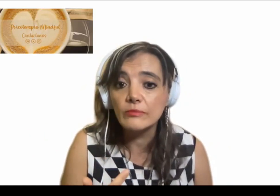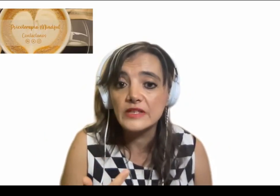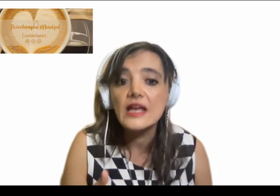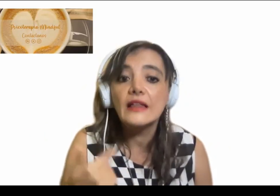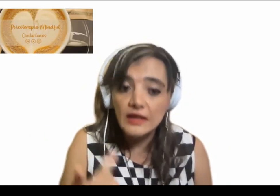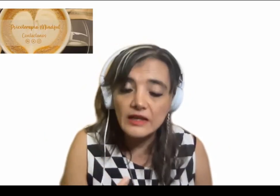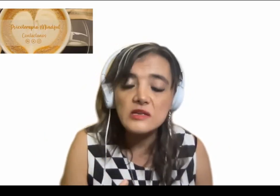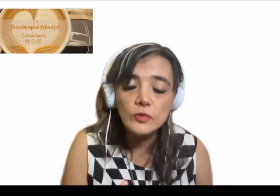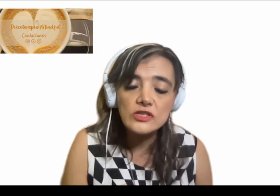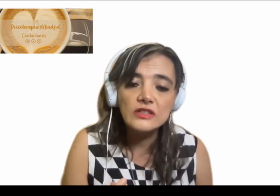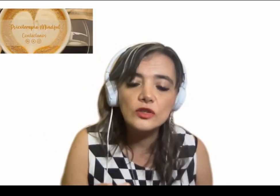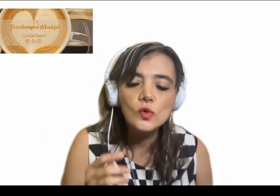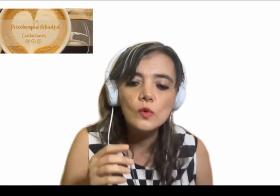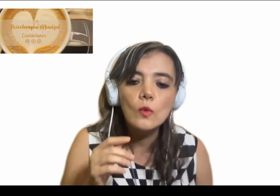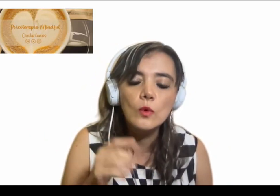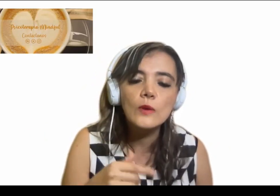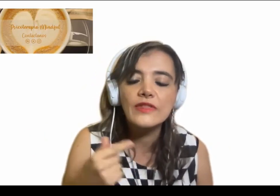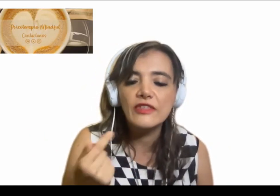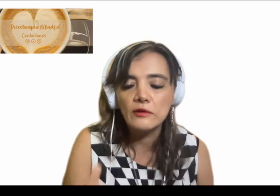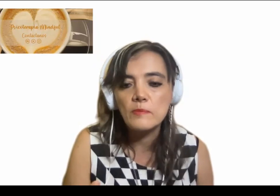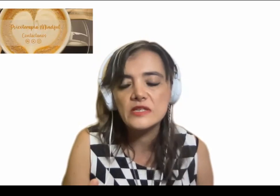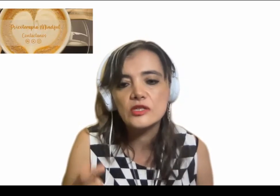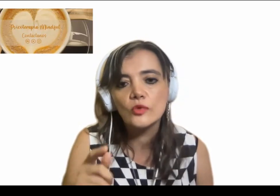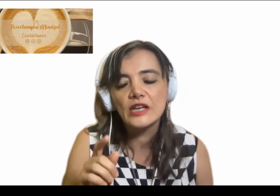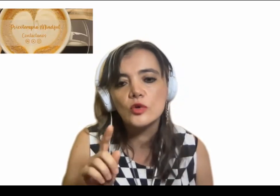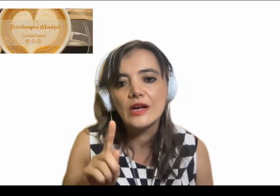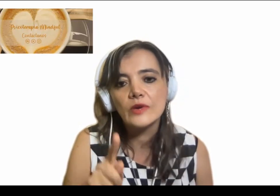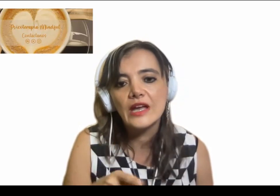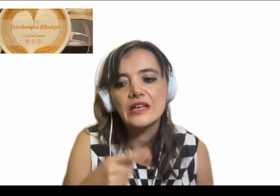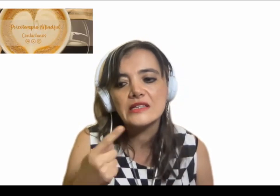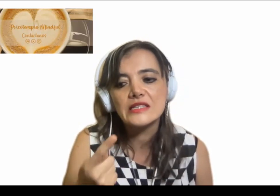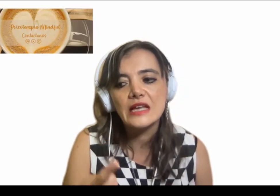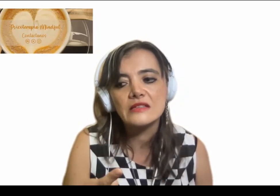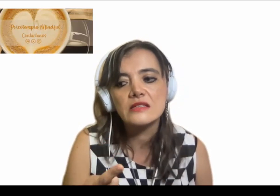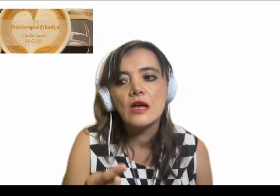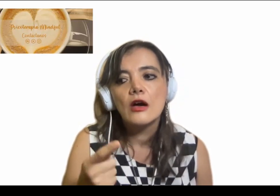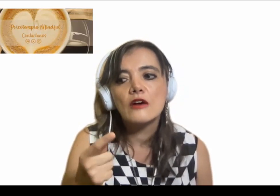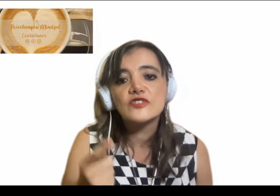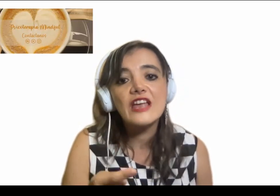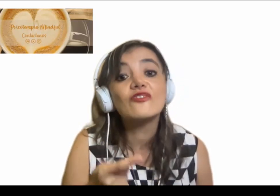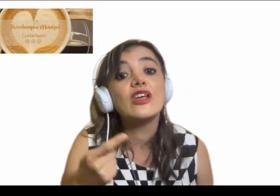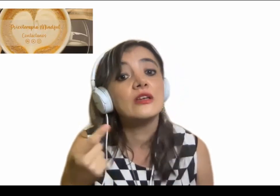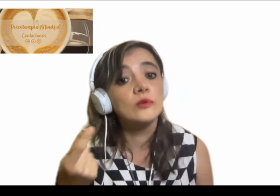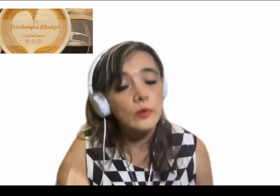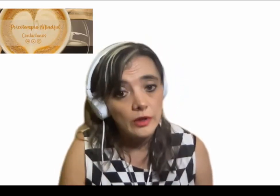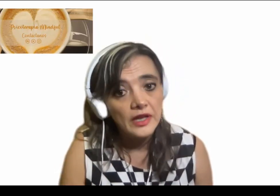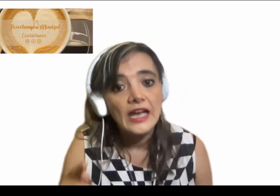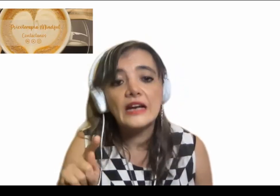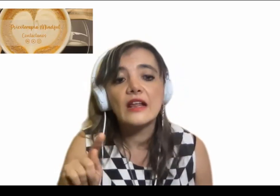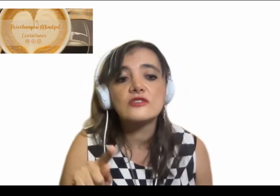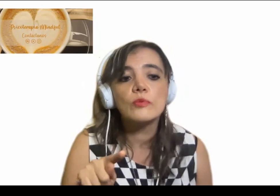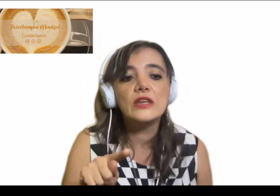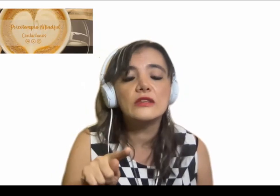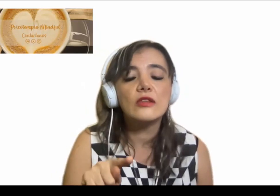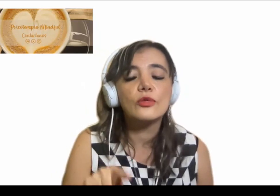type of numbness, then it is important that you work with a therapist so that you can regain a sense of safety in the world.